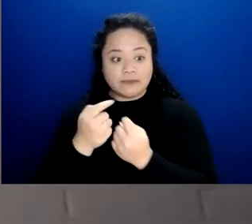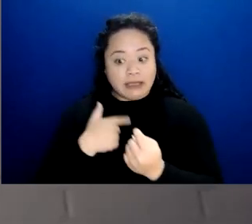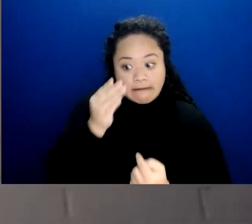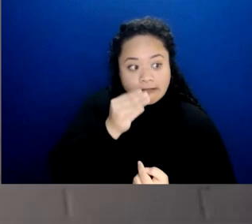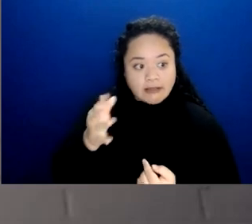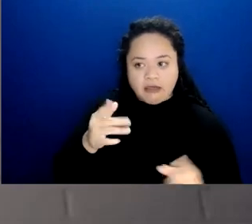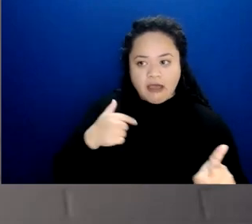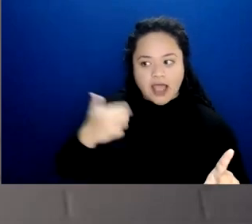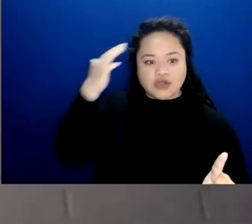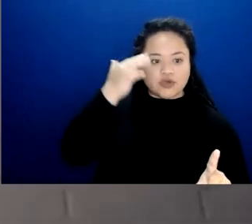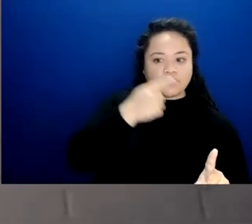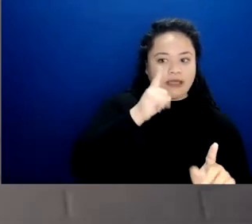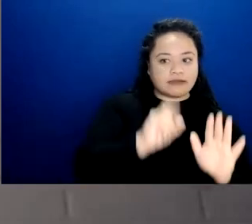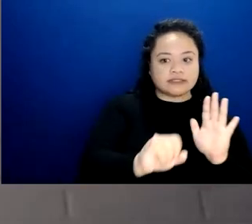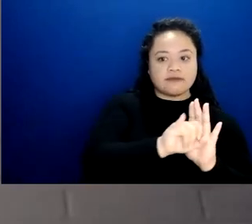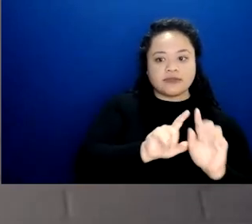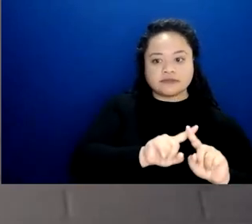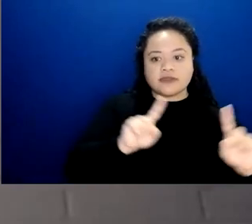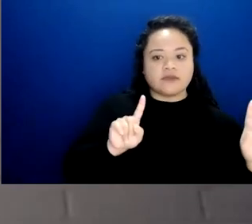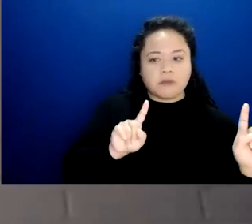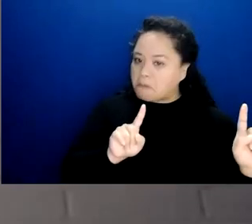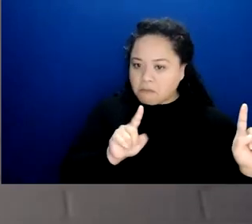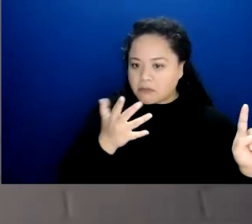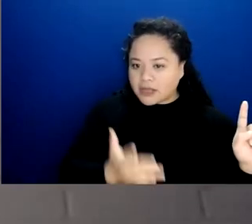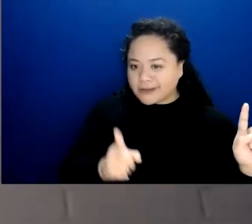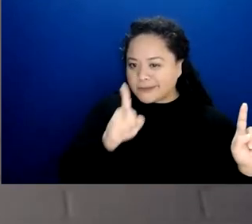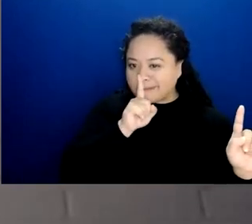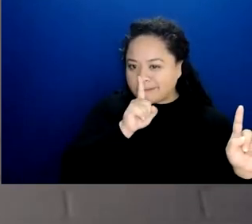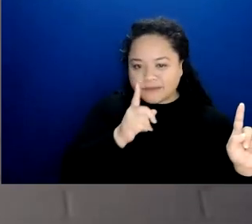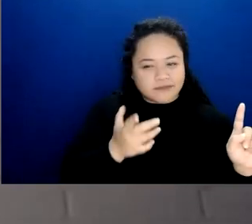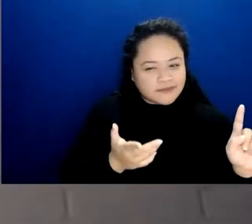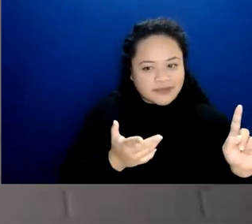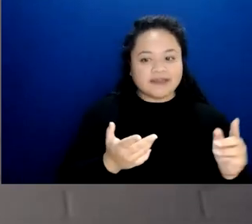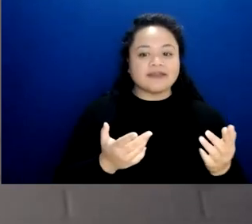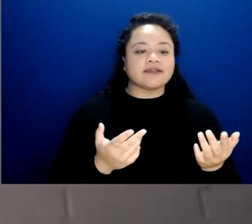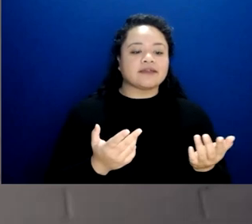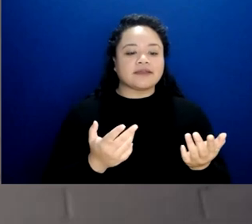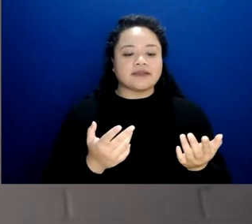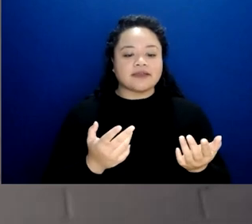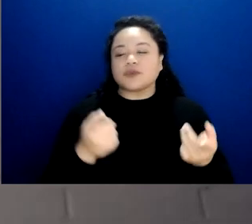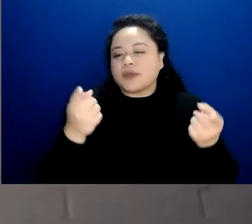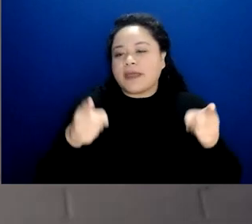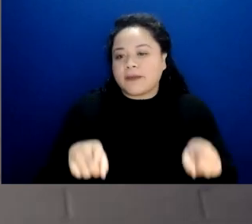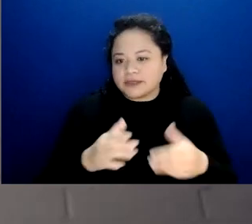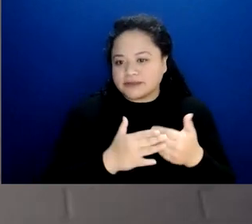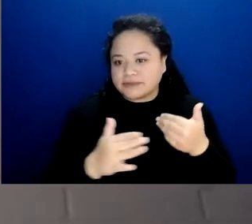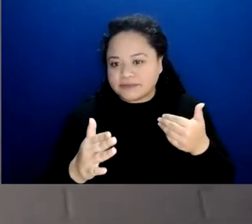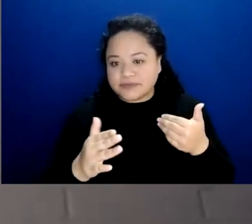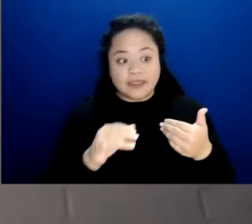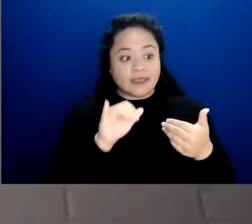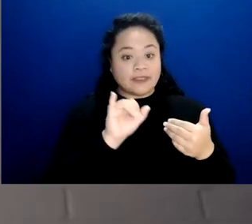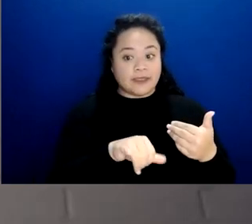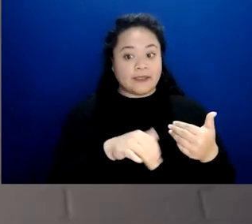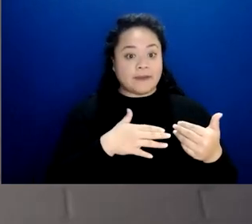person identifies differently than everybody else does. And so what happens is that the relationship between you